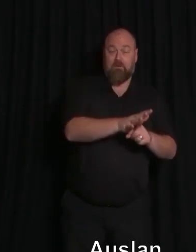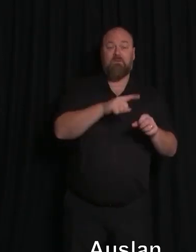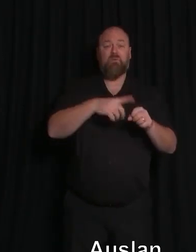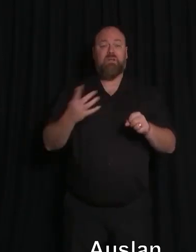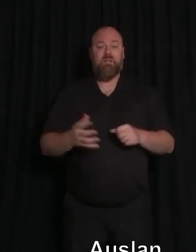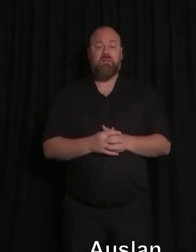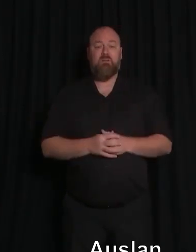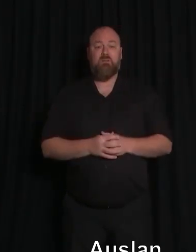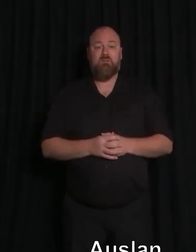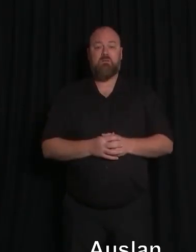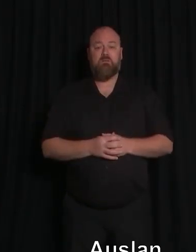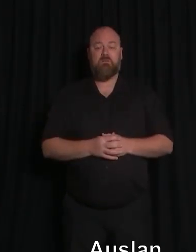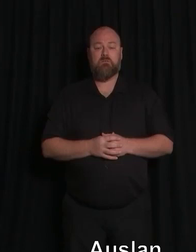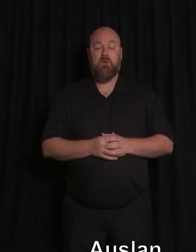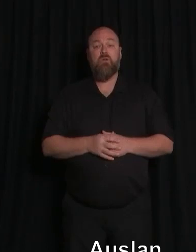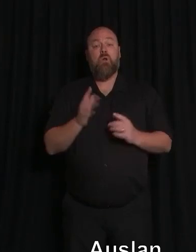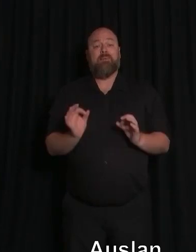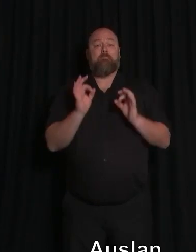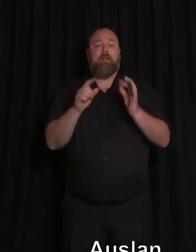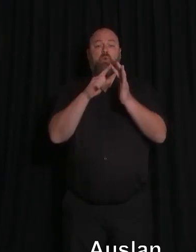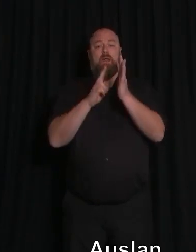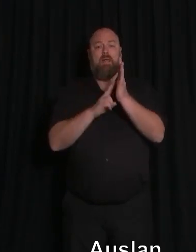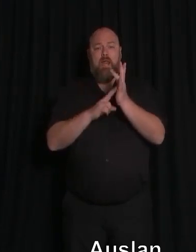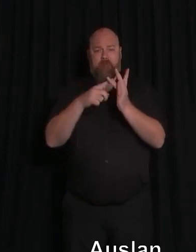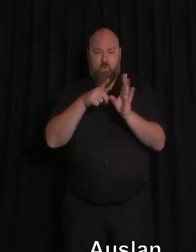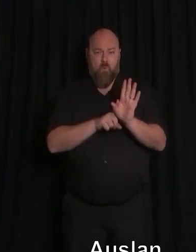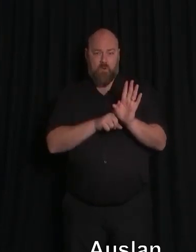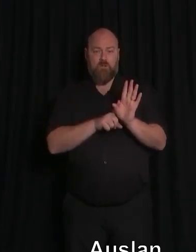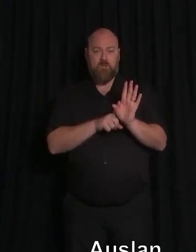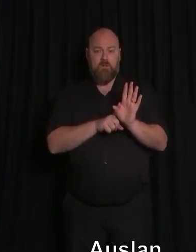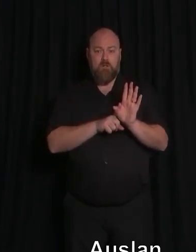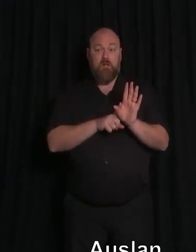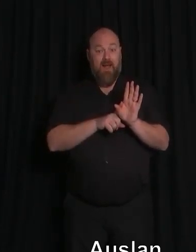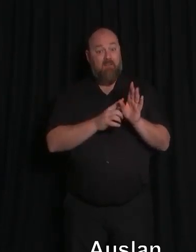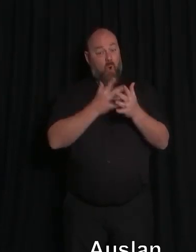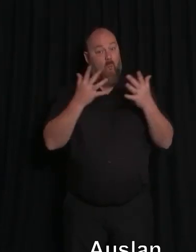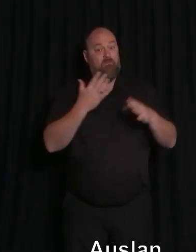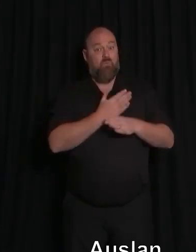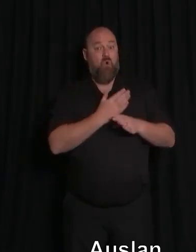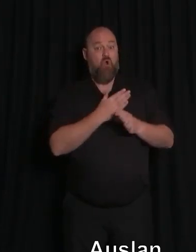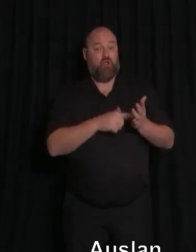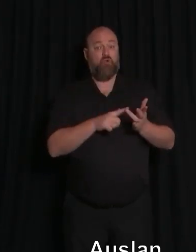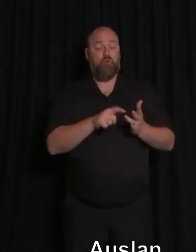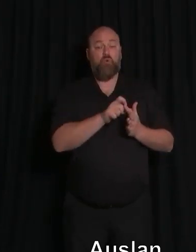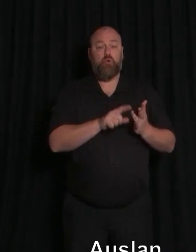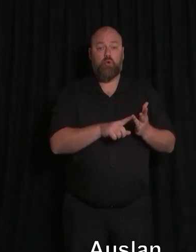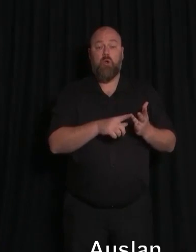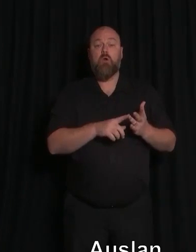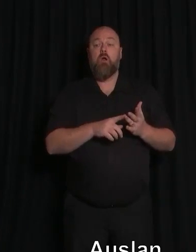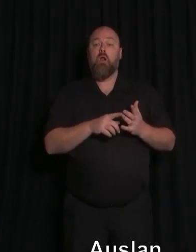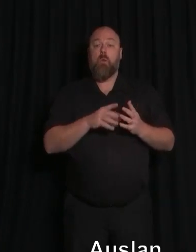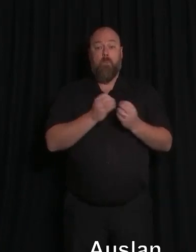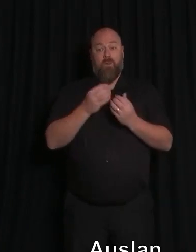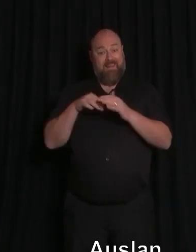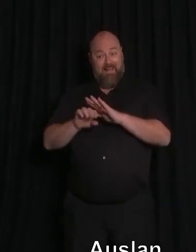envoys have big work to do, both at home and outside. So let's hear a